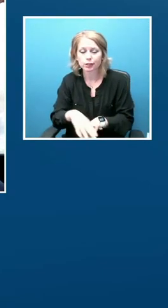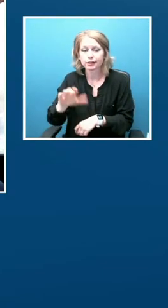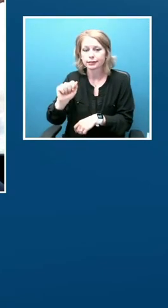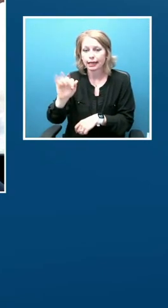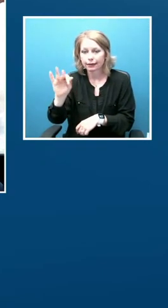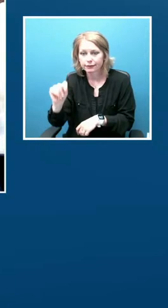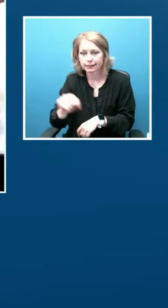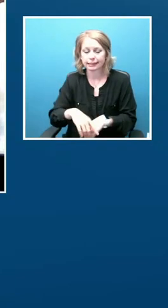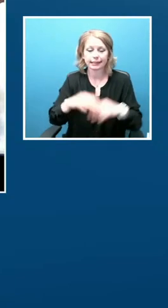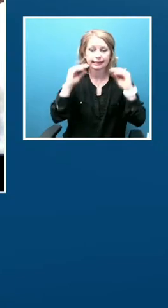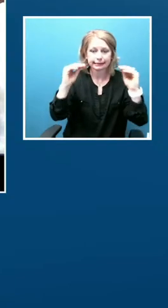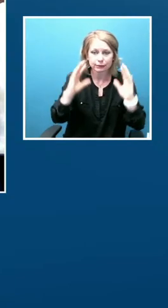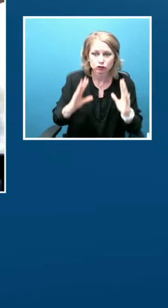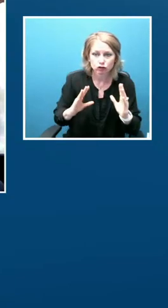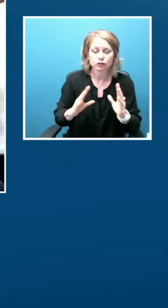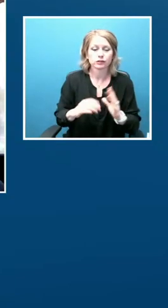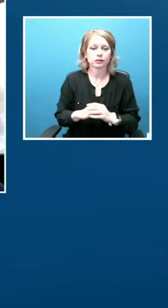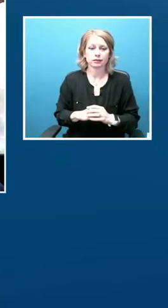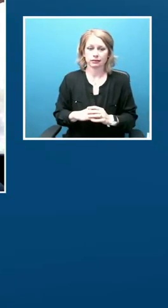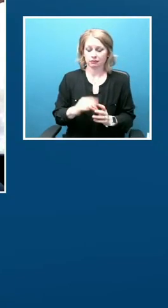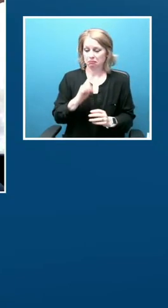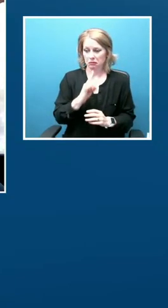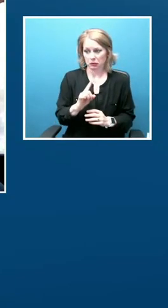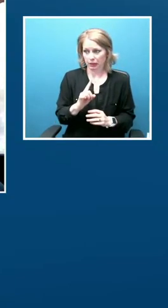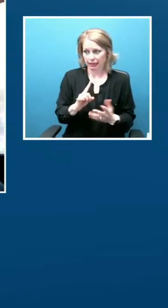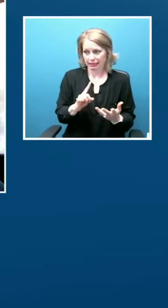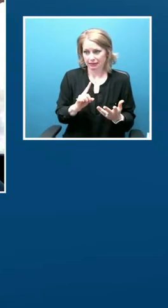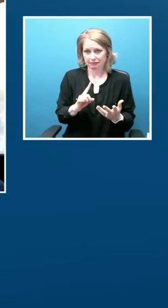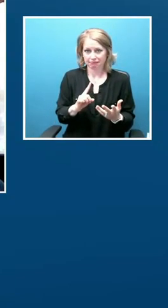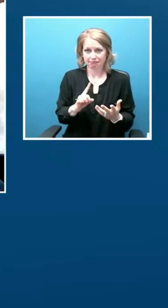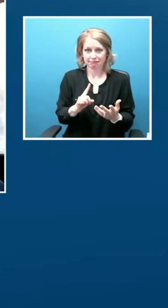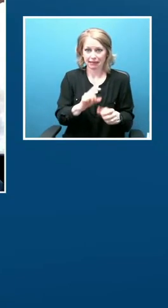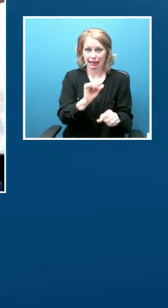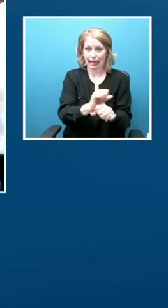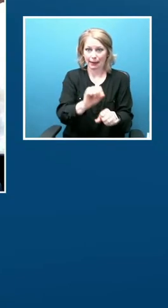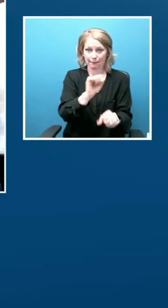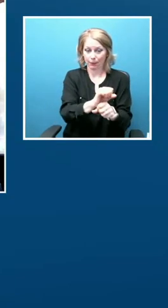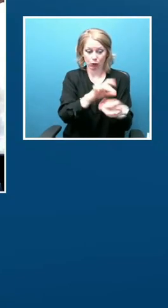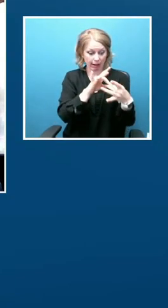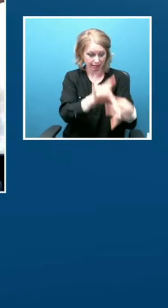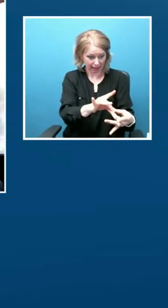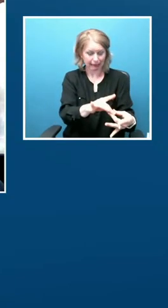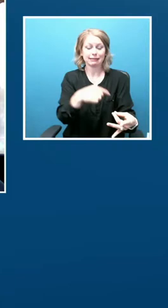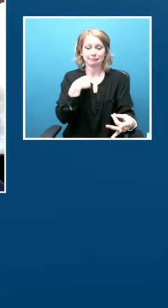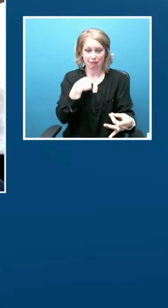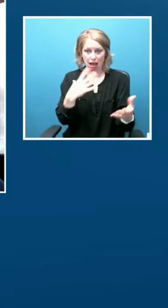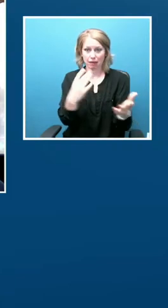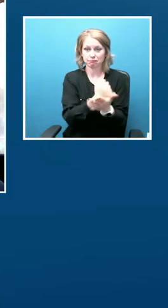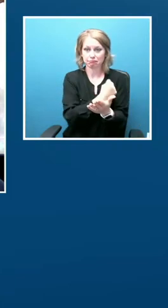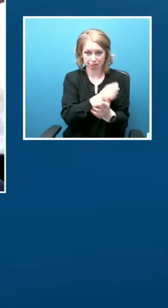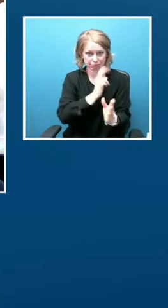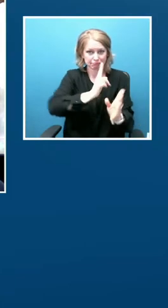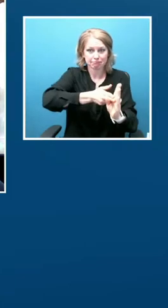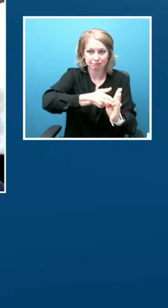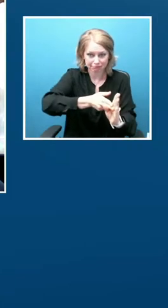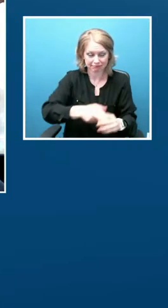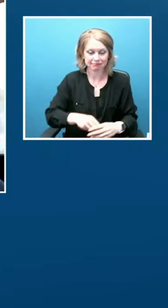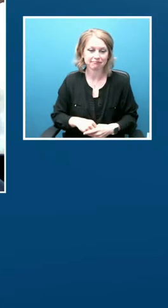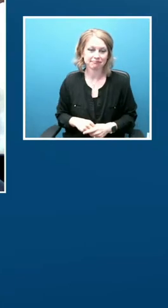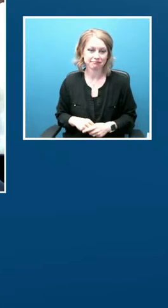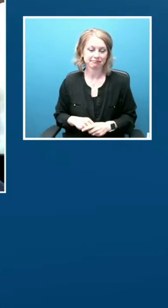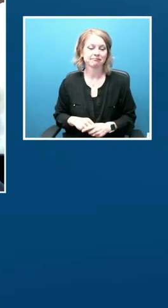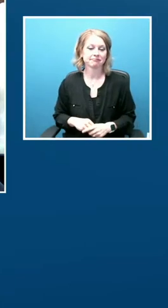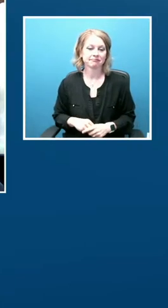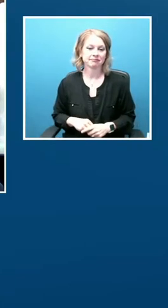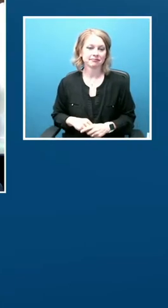teachers. I don't think there's been an opportunity in labor that I haven't had an opportunity to participate in. Part of that